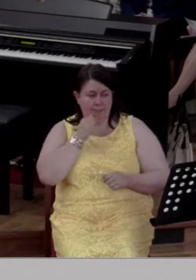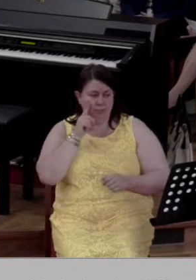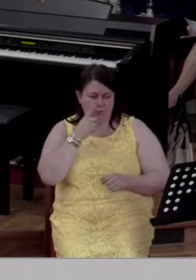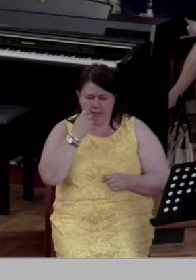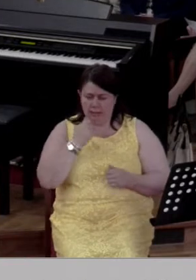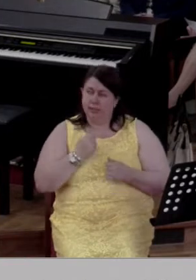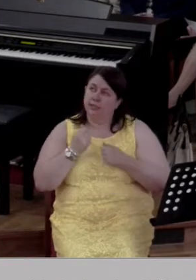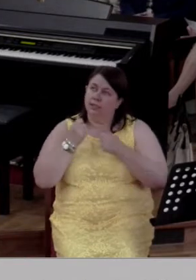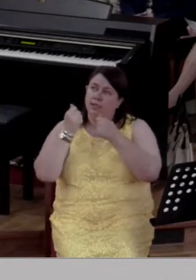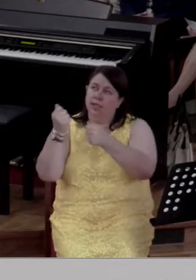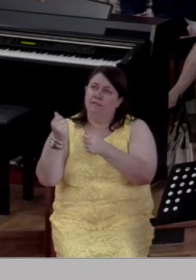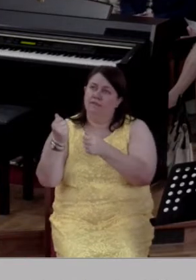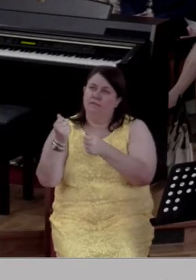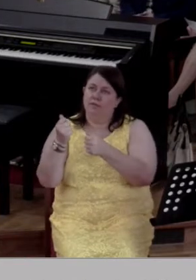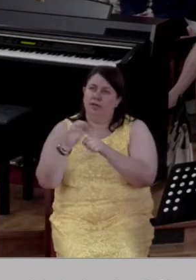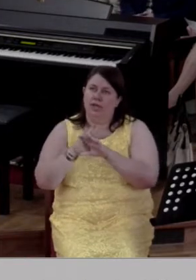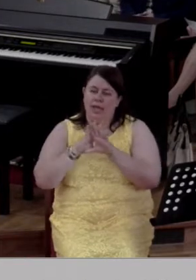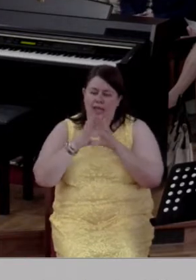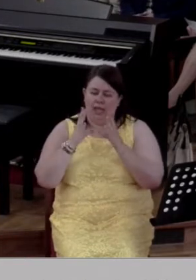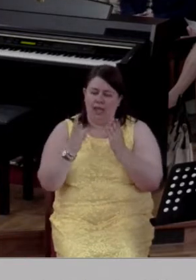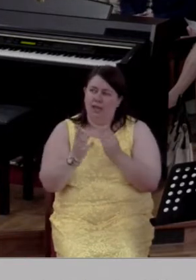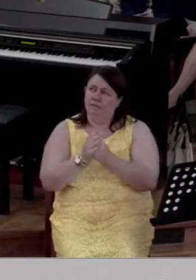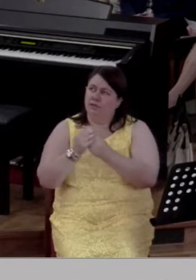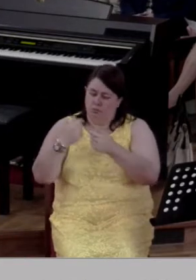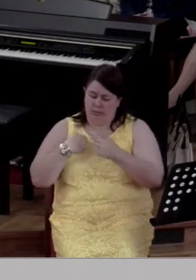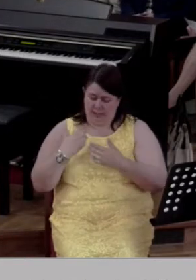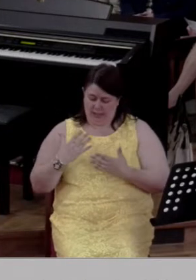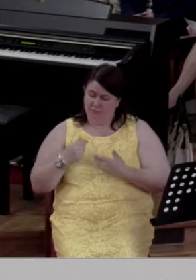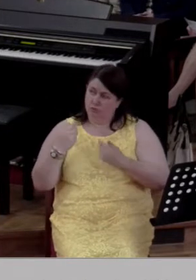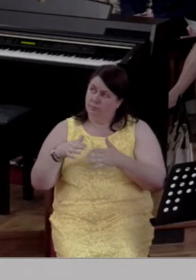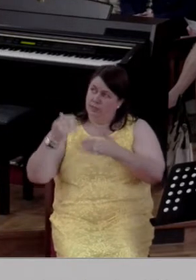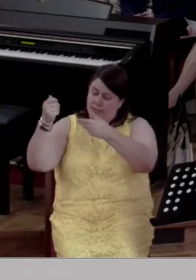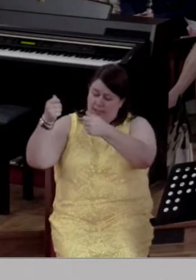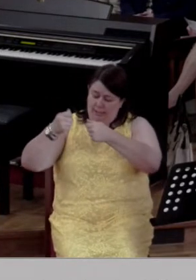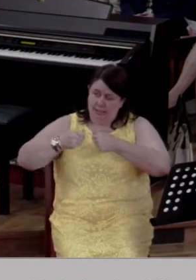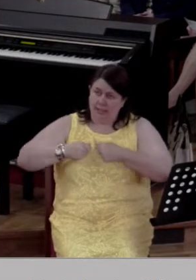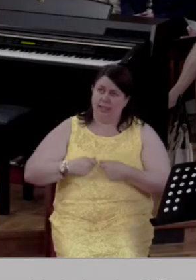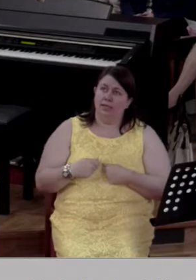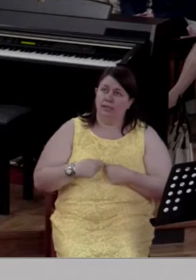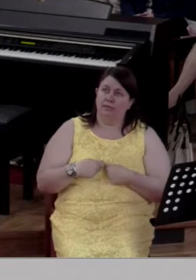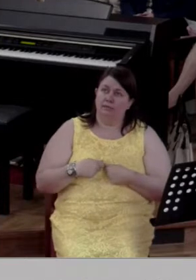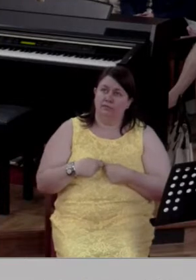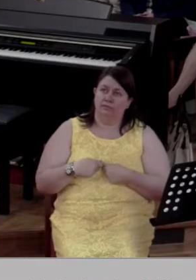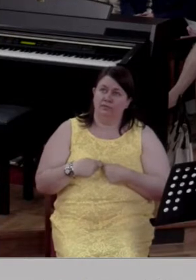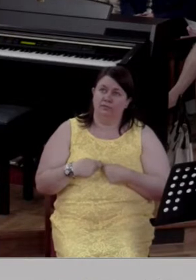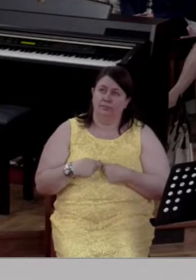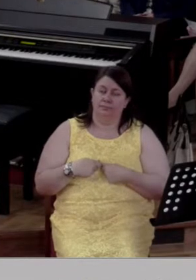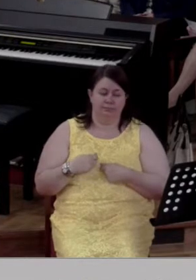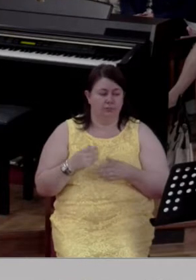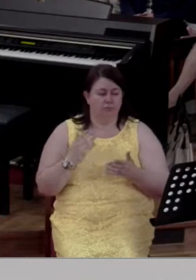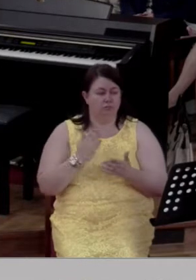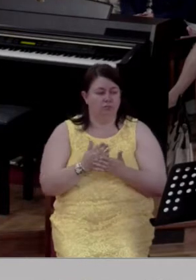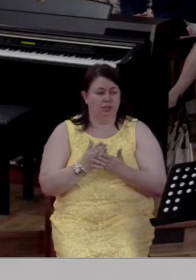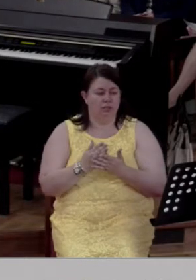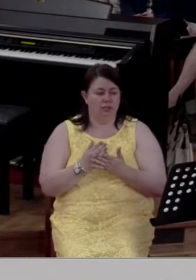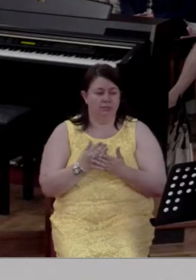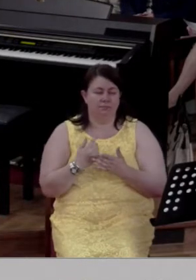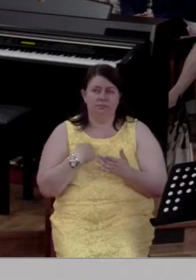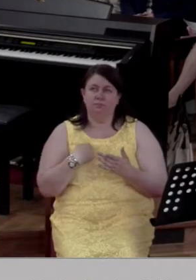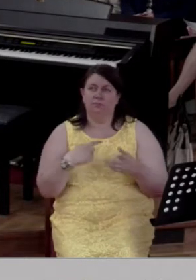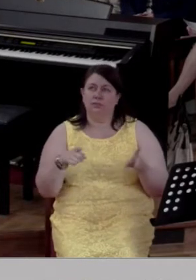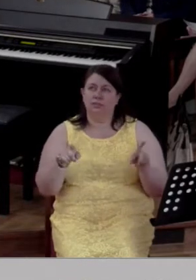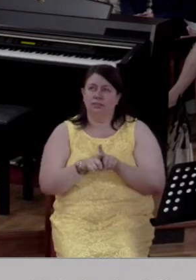this? Everything comes from you, and we have given you only what comes from your hand. We are foreigners and strangers